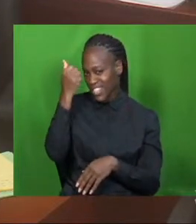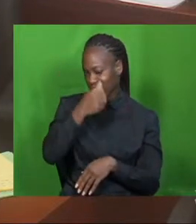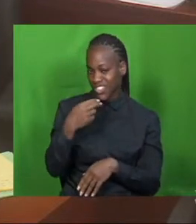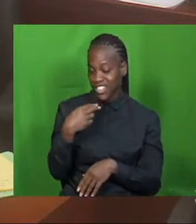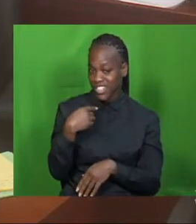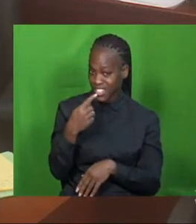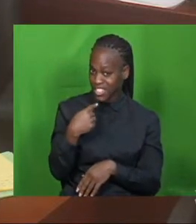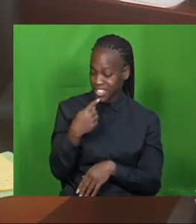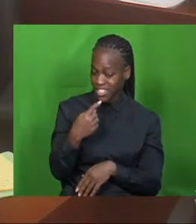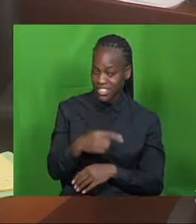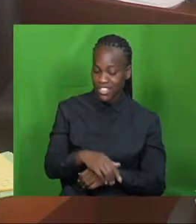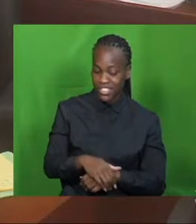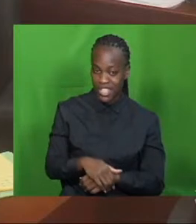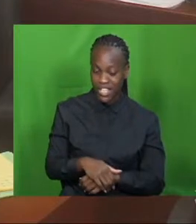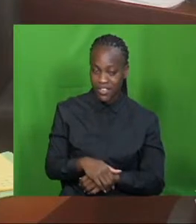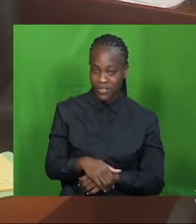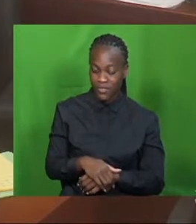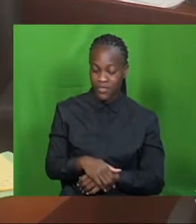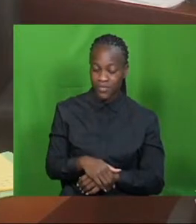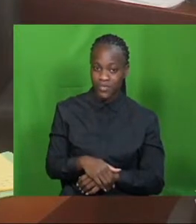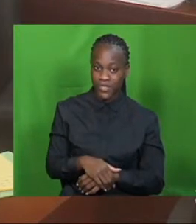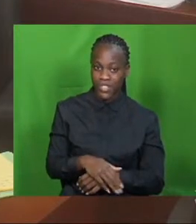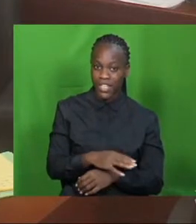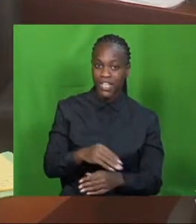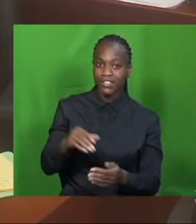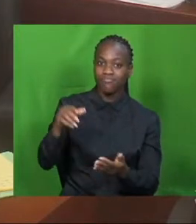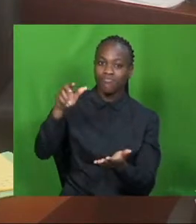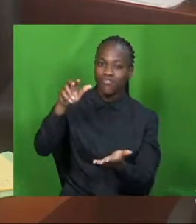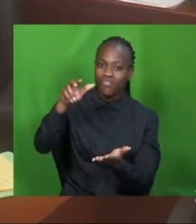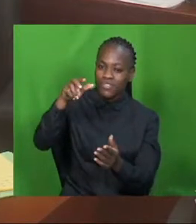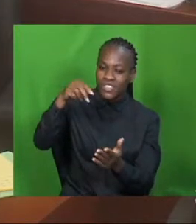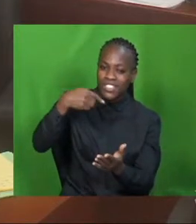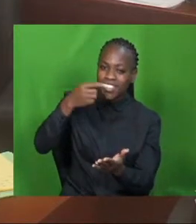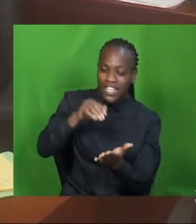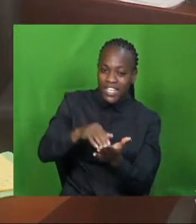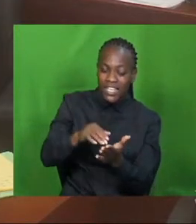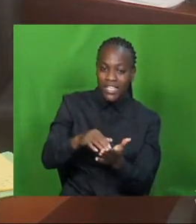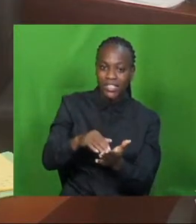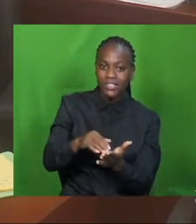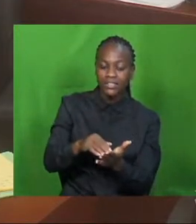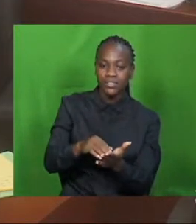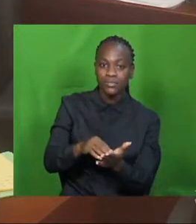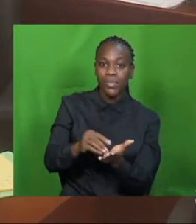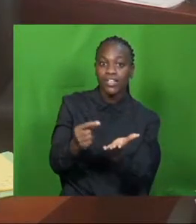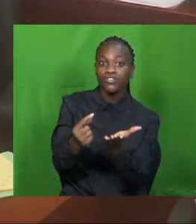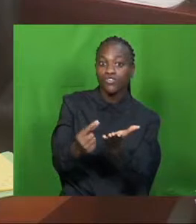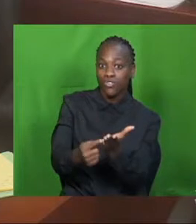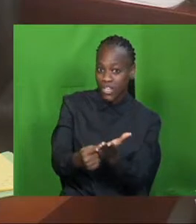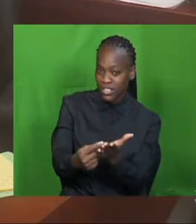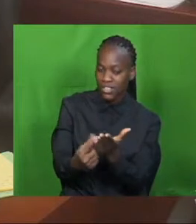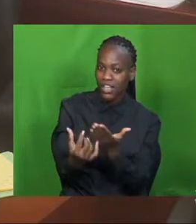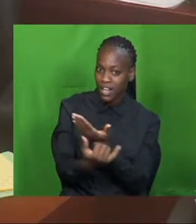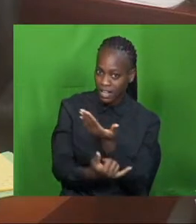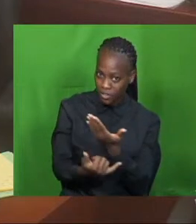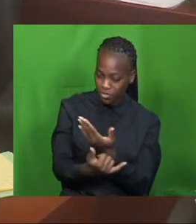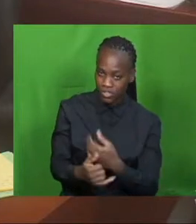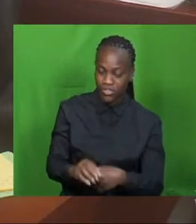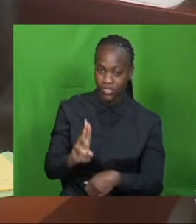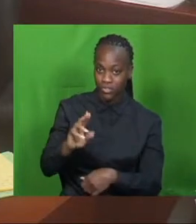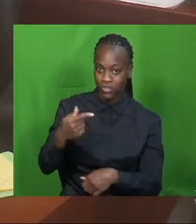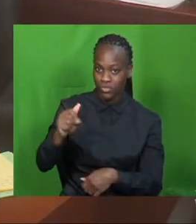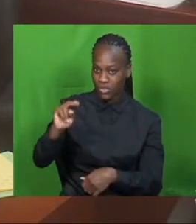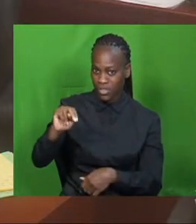of $10,000 to keep the association afloat, Tanzania, apart from providing the